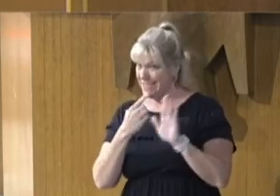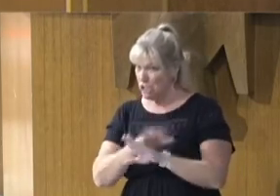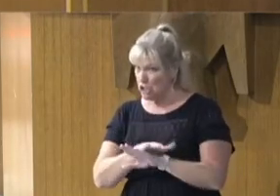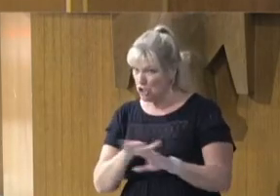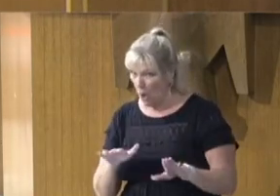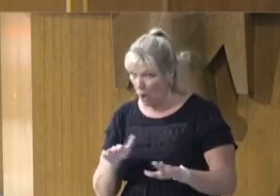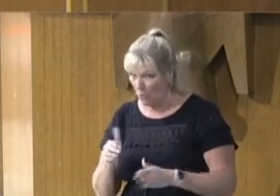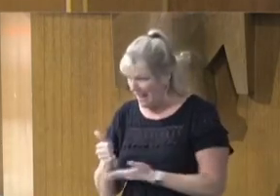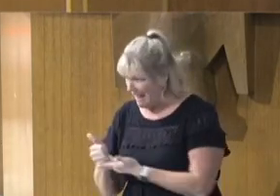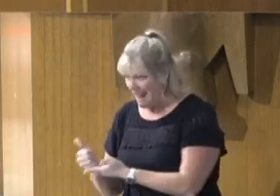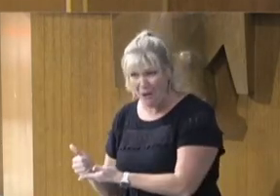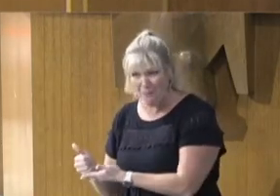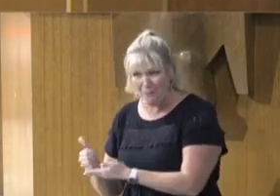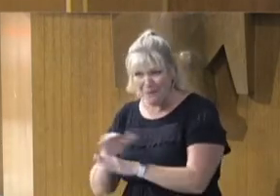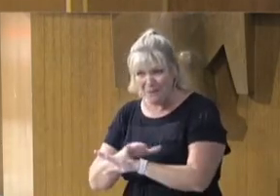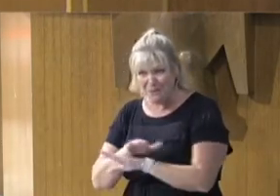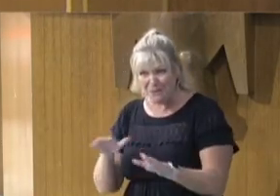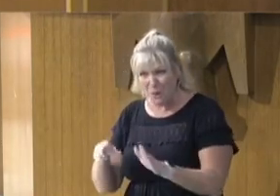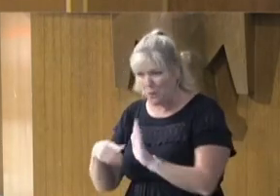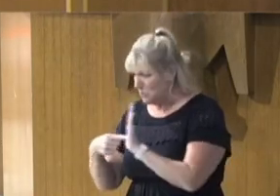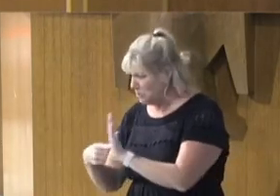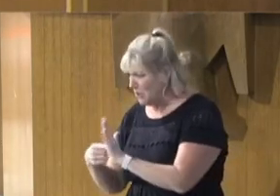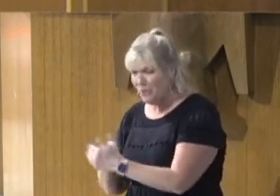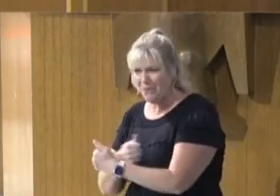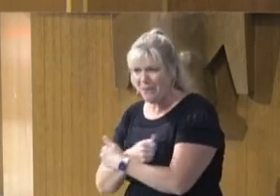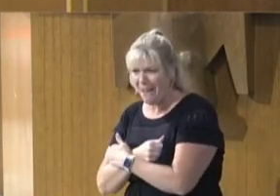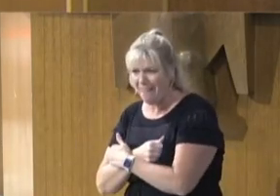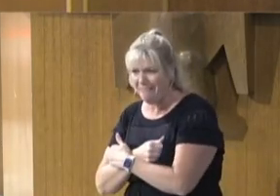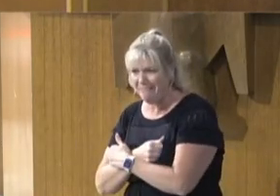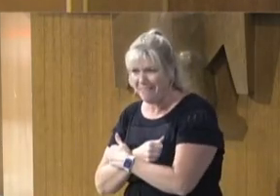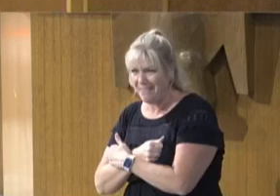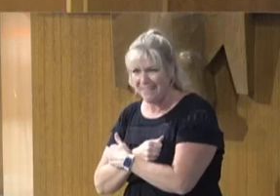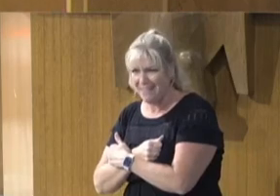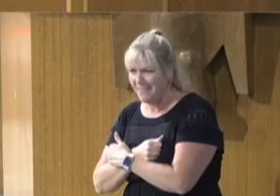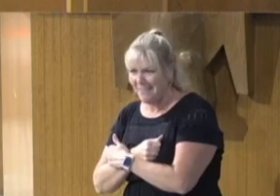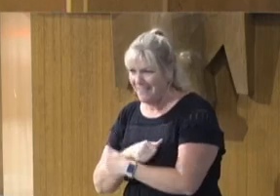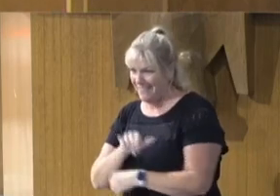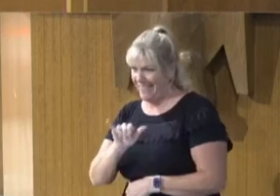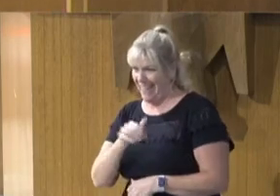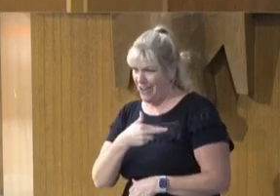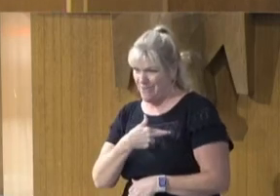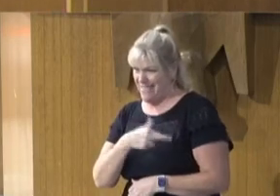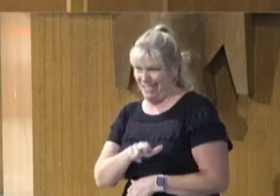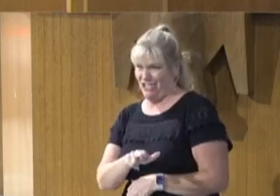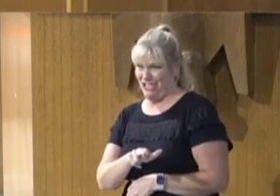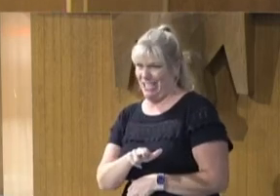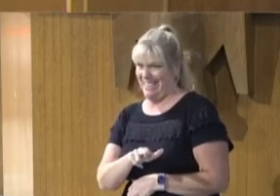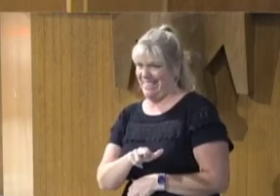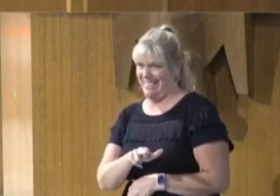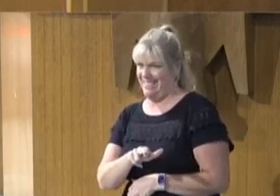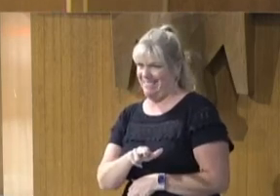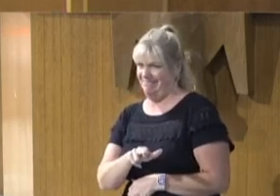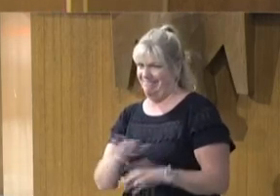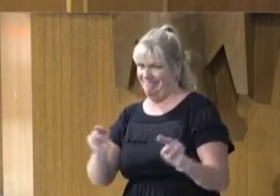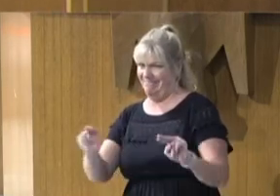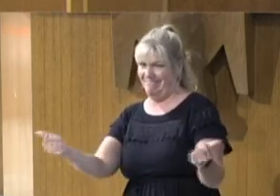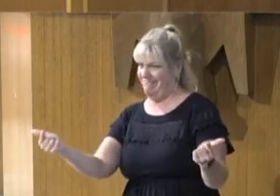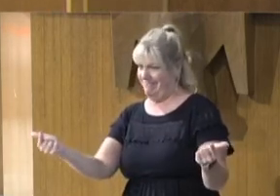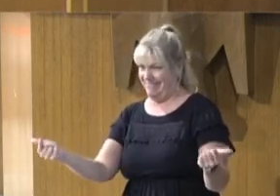you from being kind to another human being, then that religion is defunct.